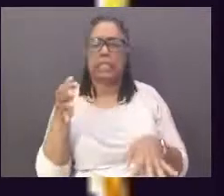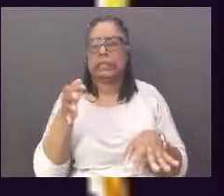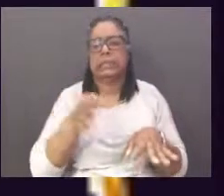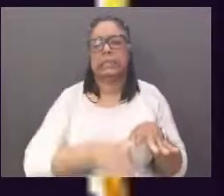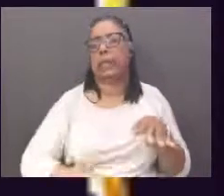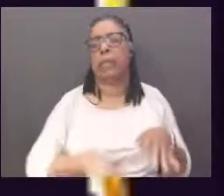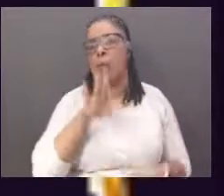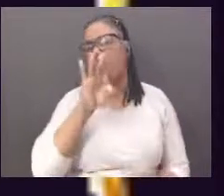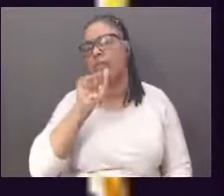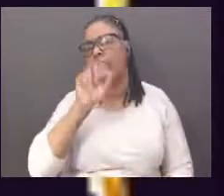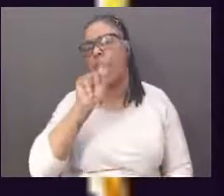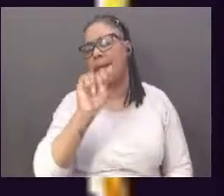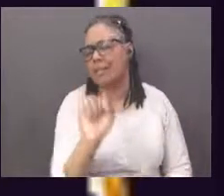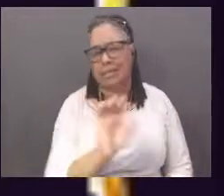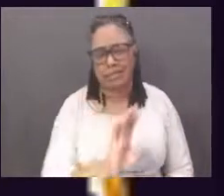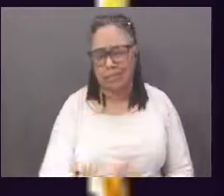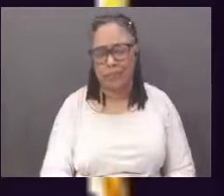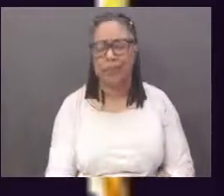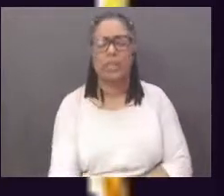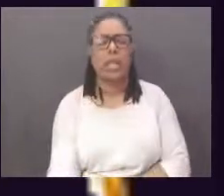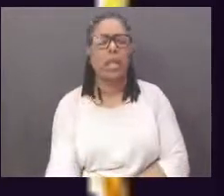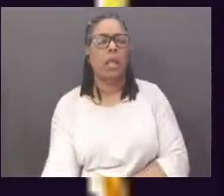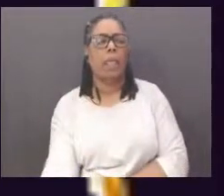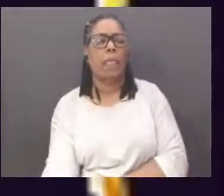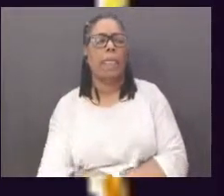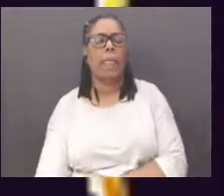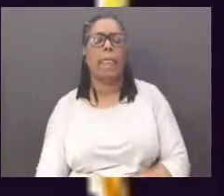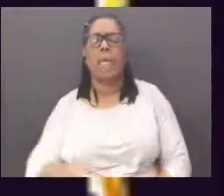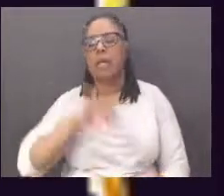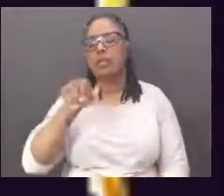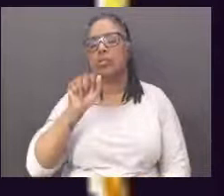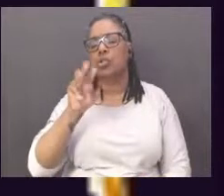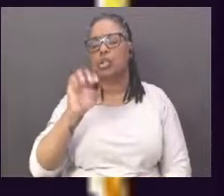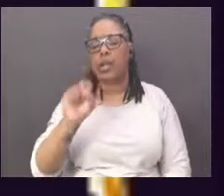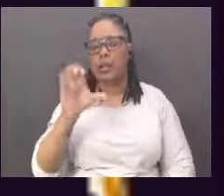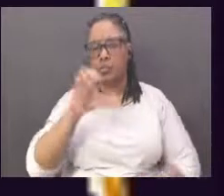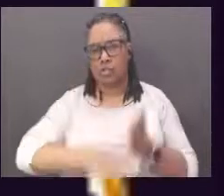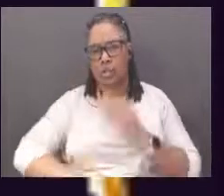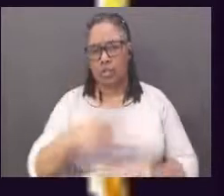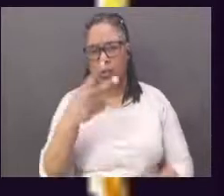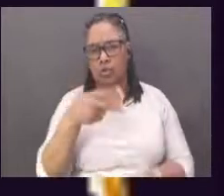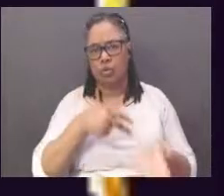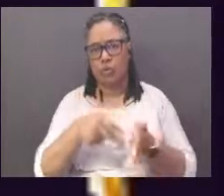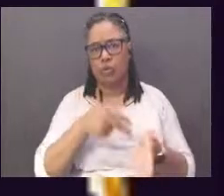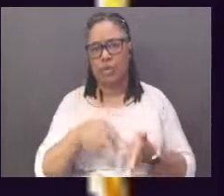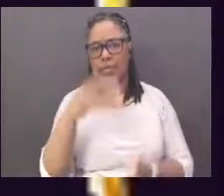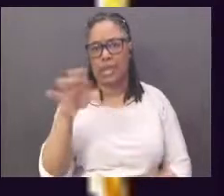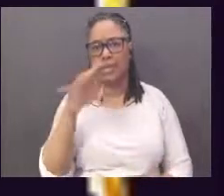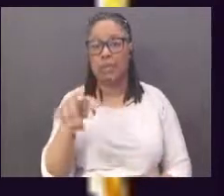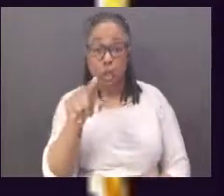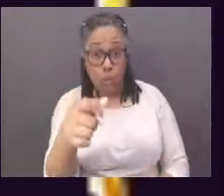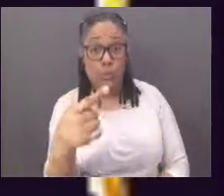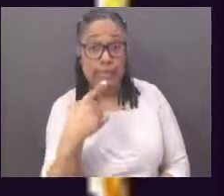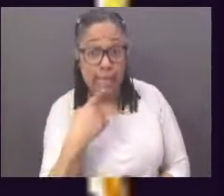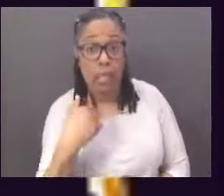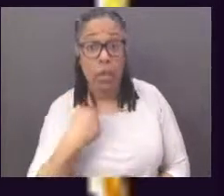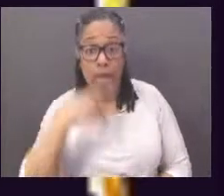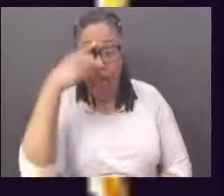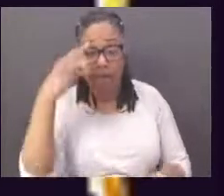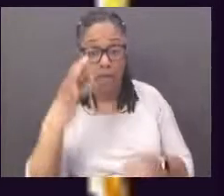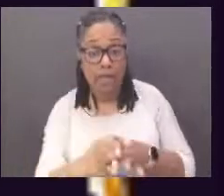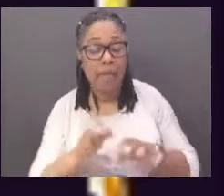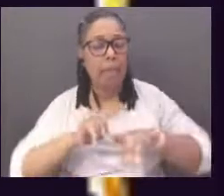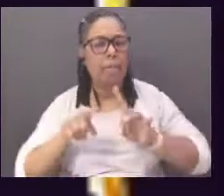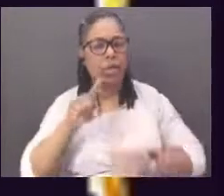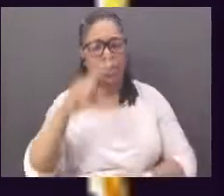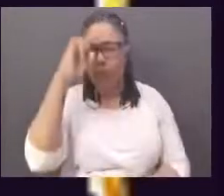I believe it's James that says that in 2 and 19 that you say that you have faith, but you believe